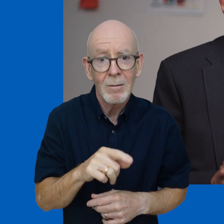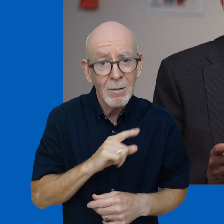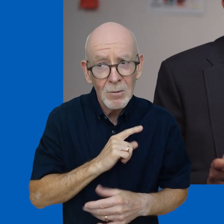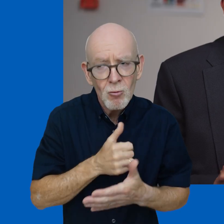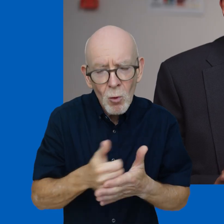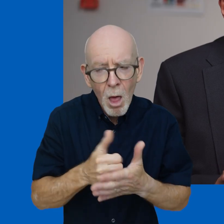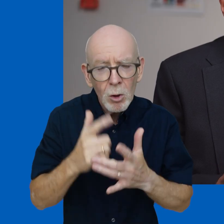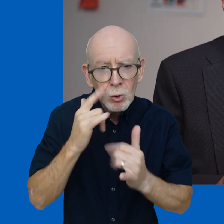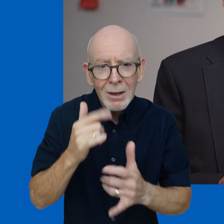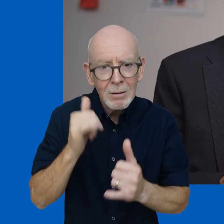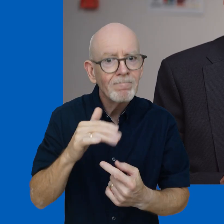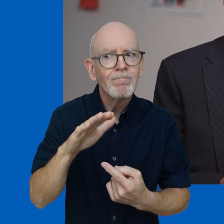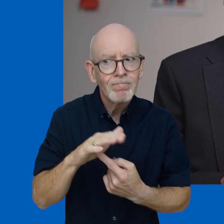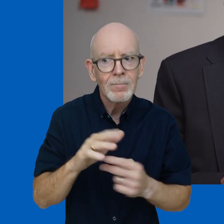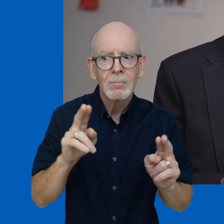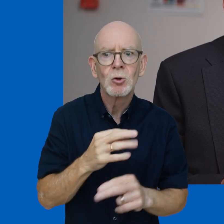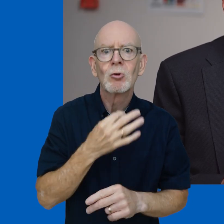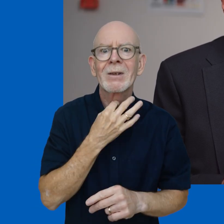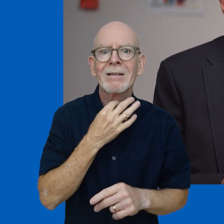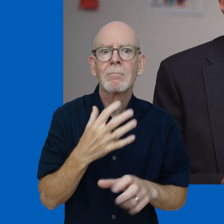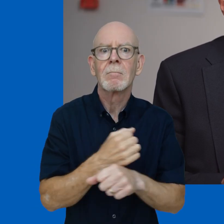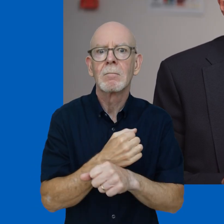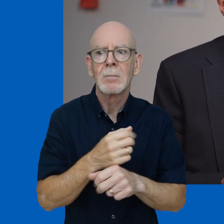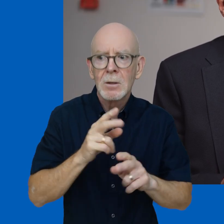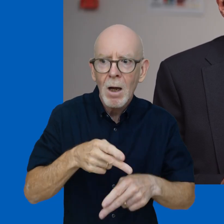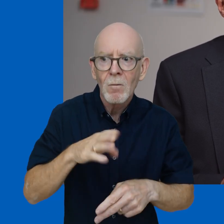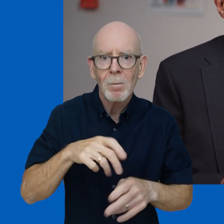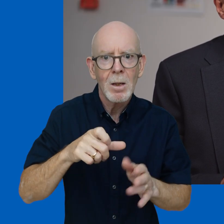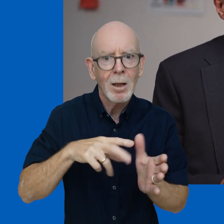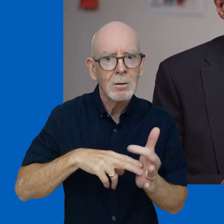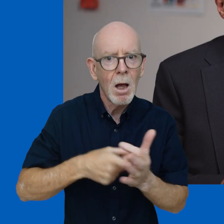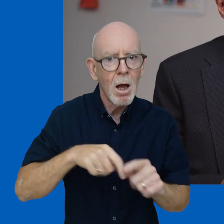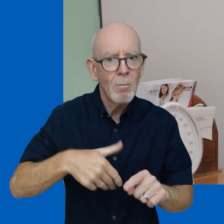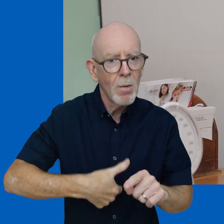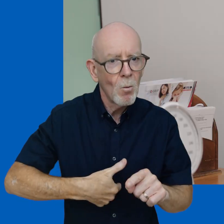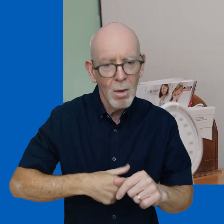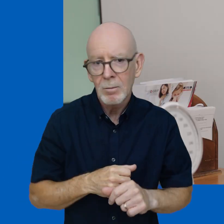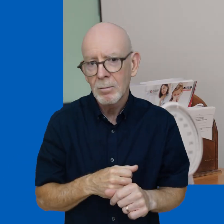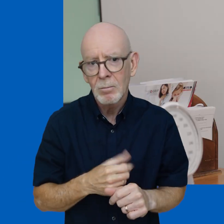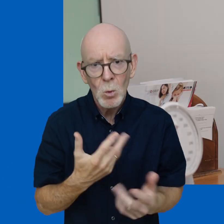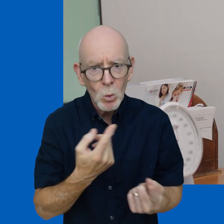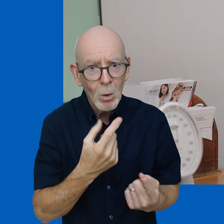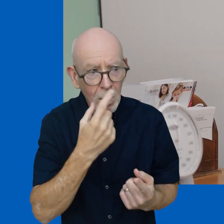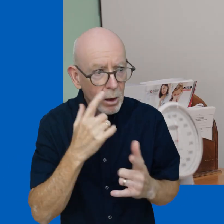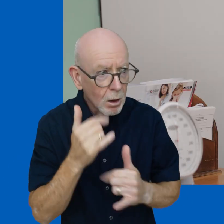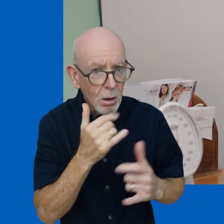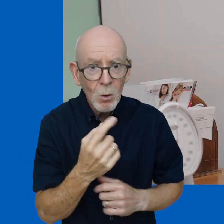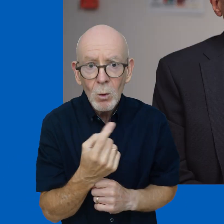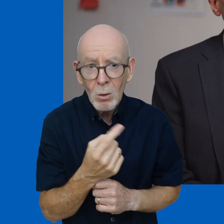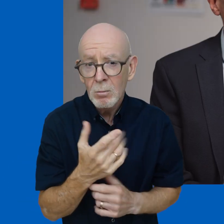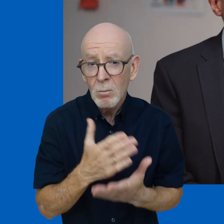lives. Therefore, regular screening reduces the risk of getting and dying from bowel cancer. So who is eligible for the